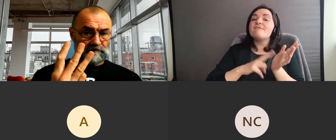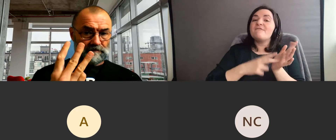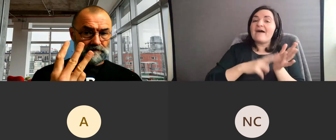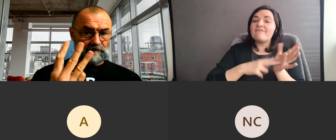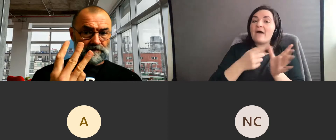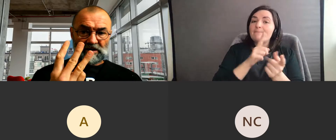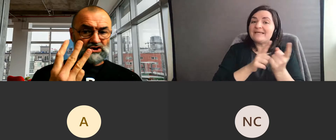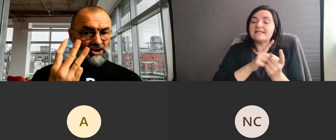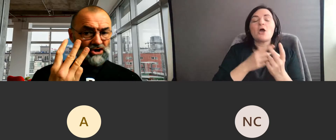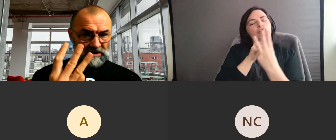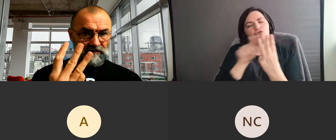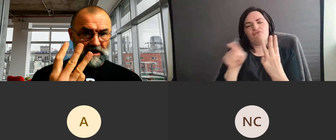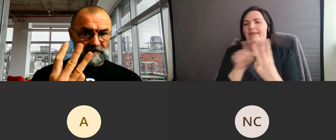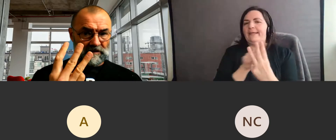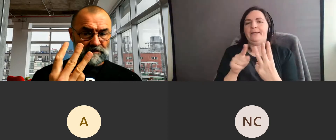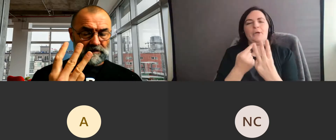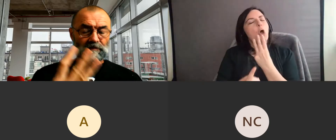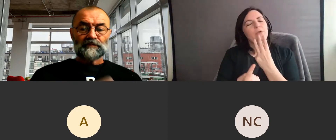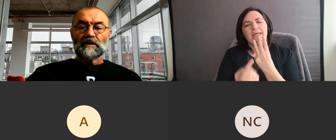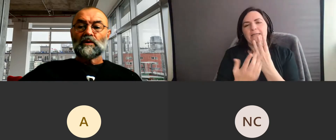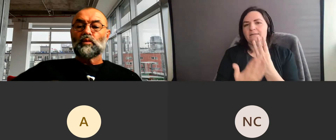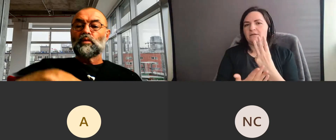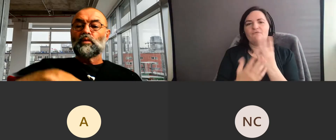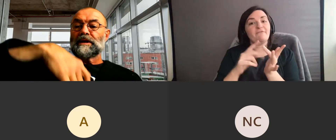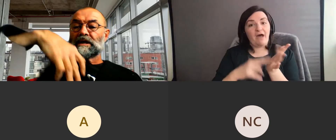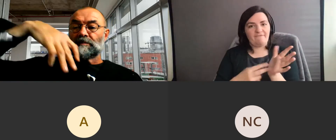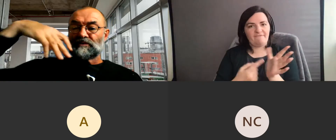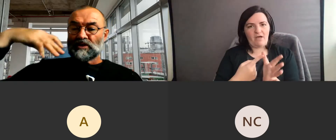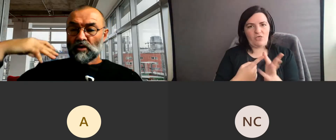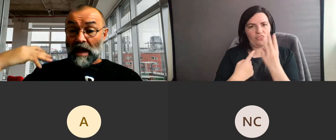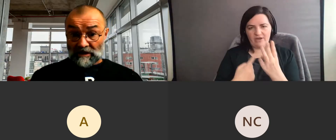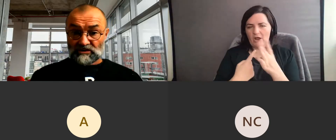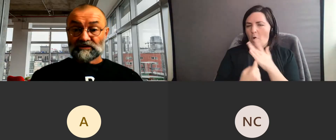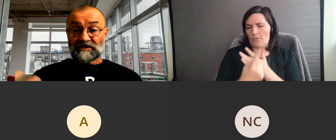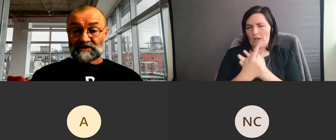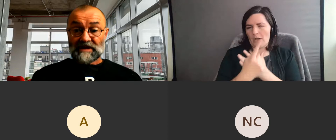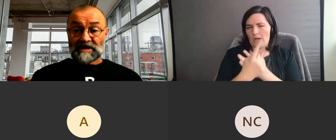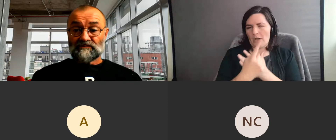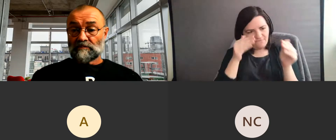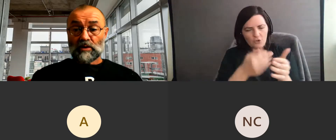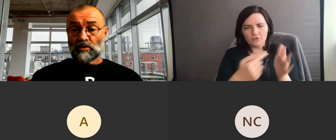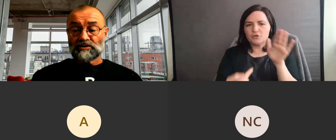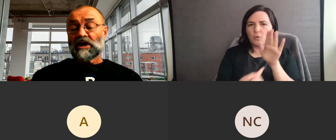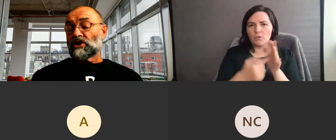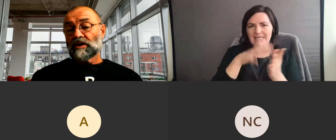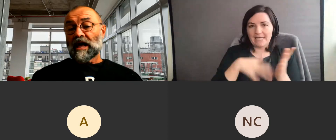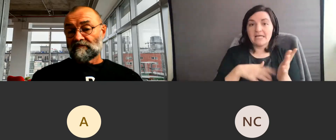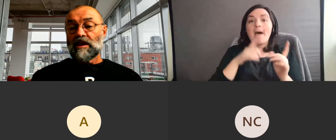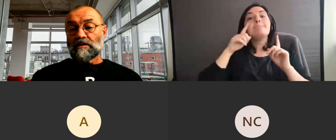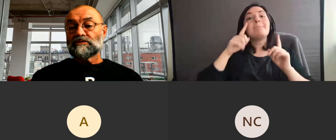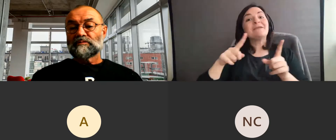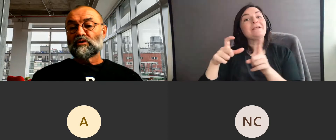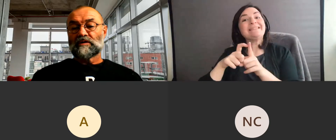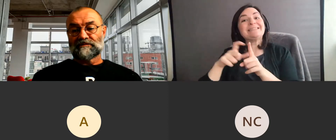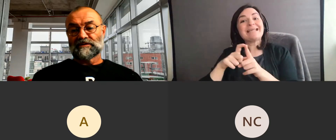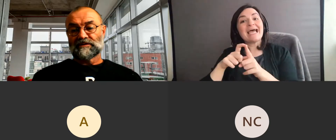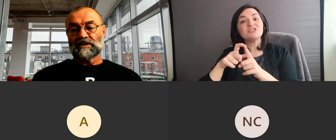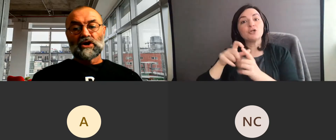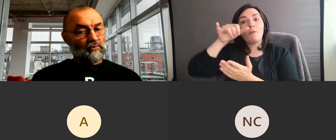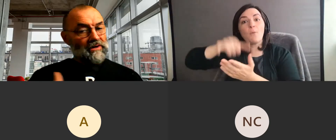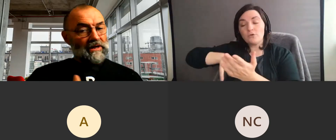only. That's just the Viva. When it comes to your actual dissertation report, you're going to have loads